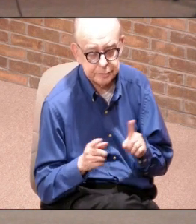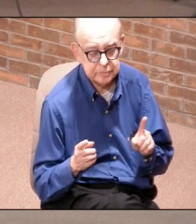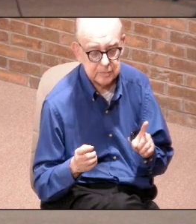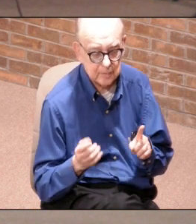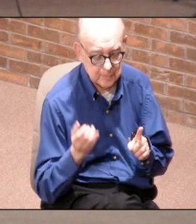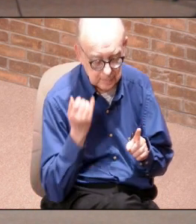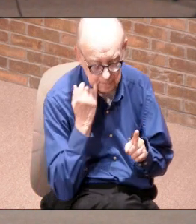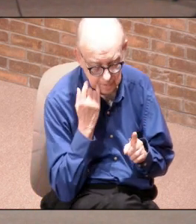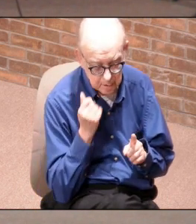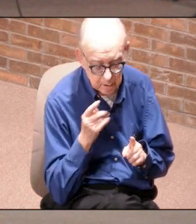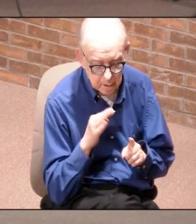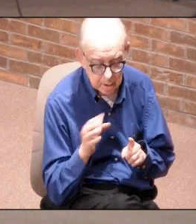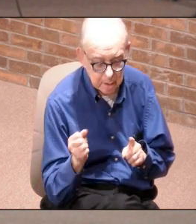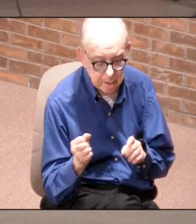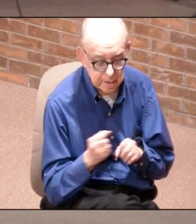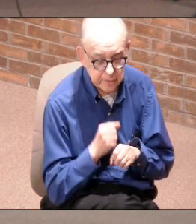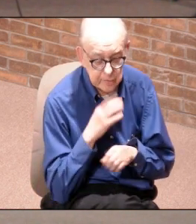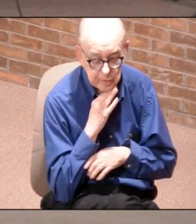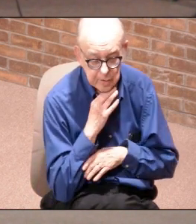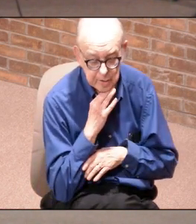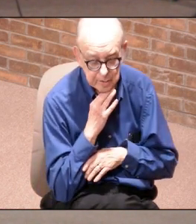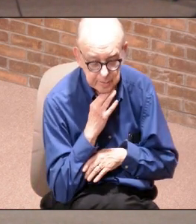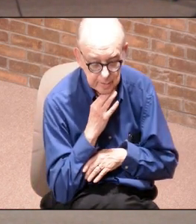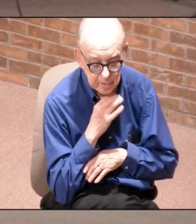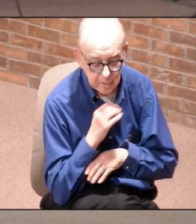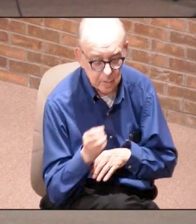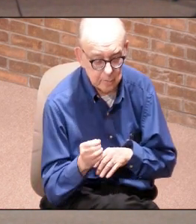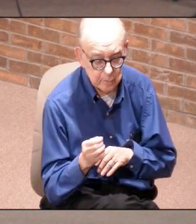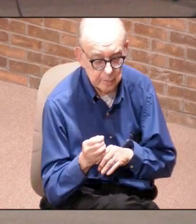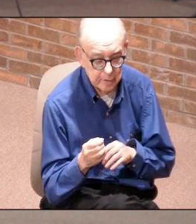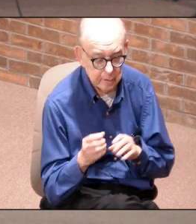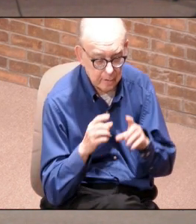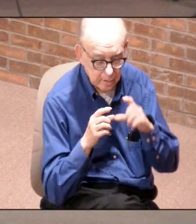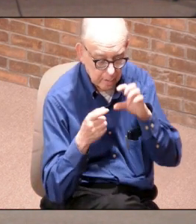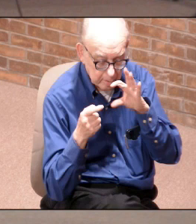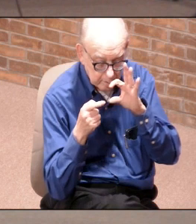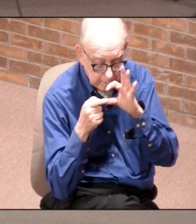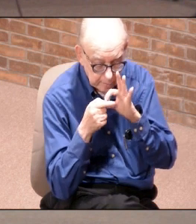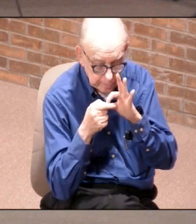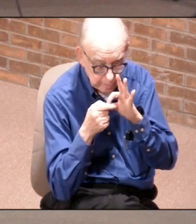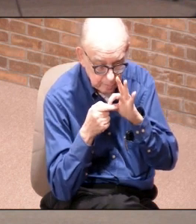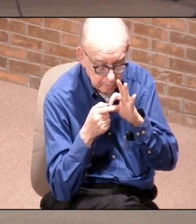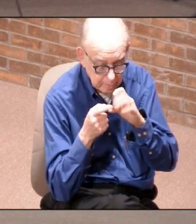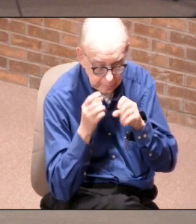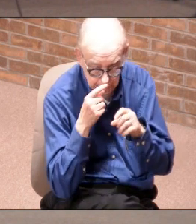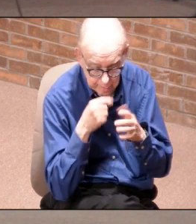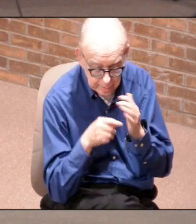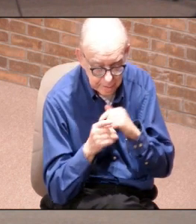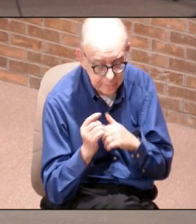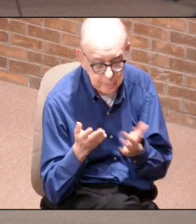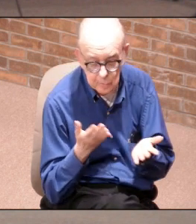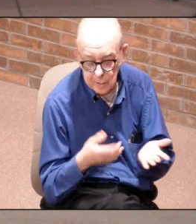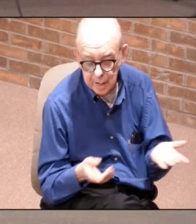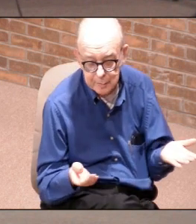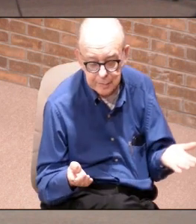But if that lens gets dirty, or I put my finger over it, what ends up happening?